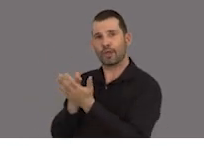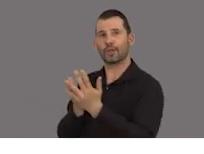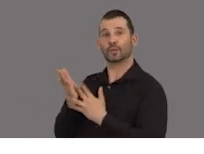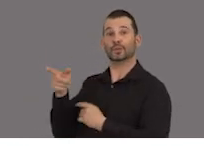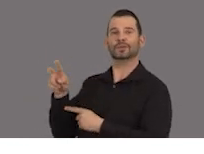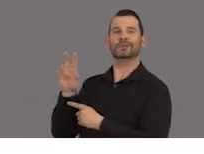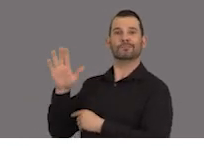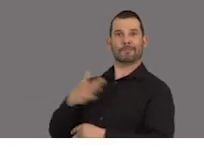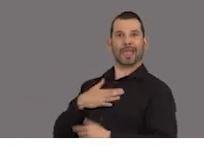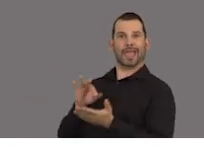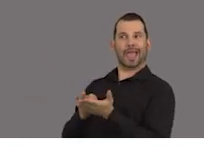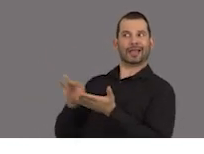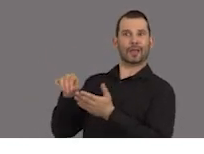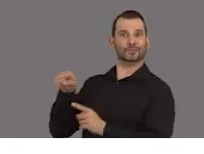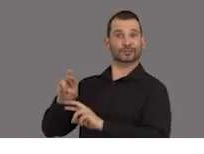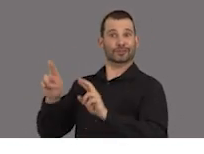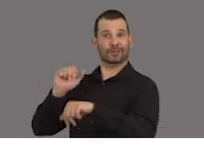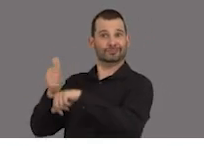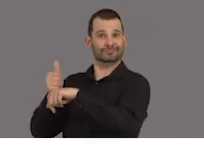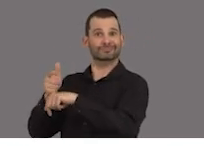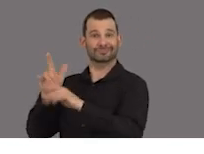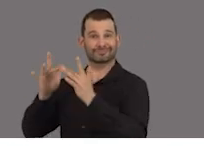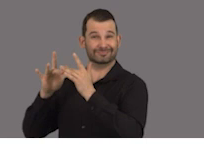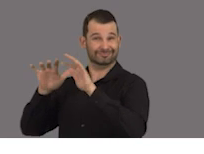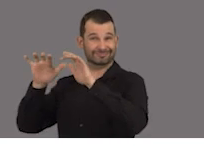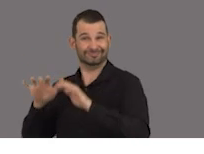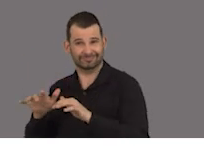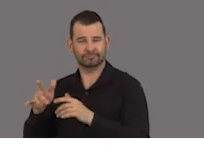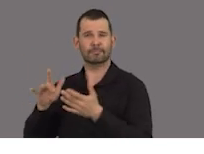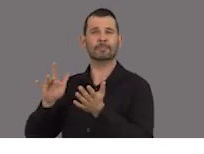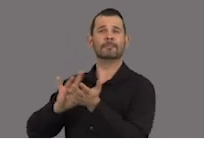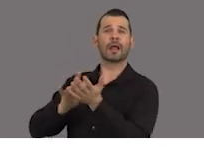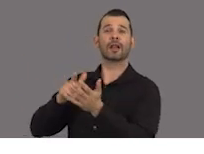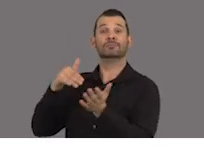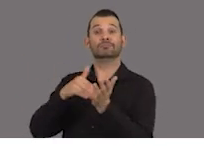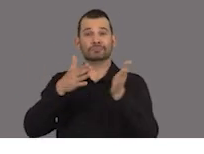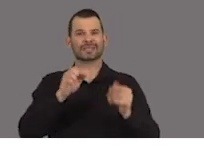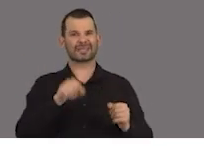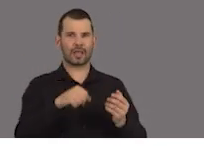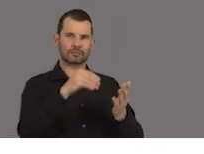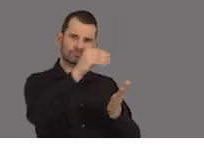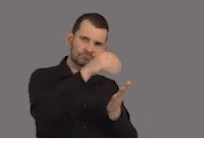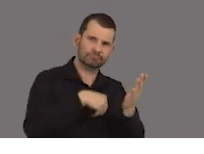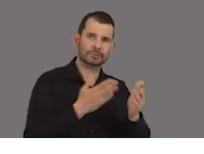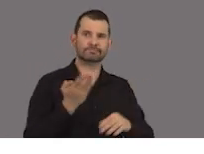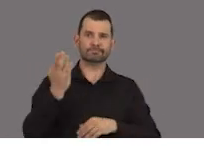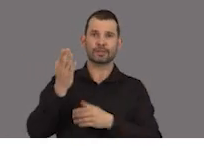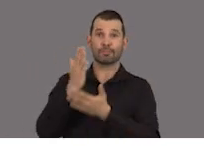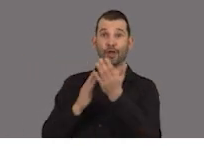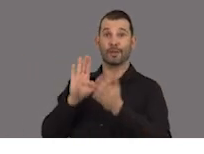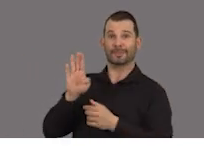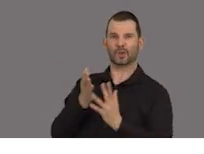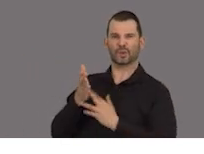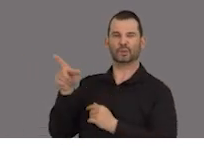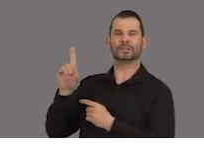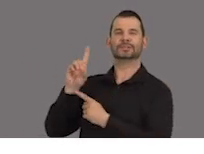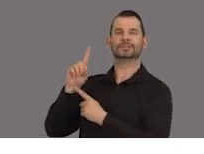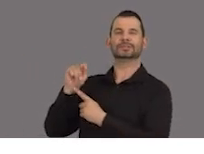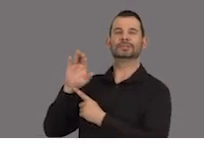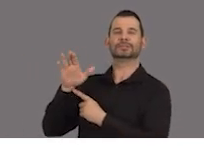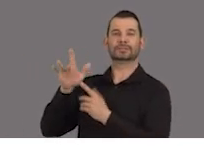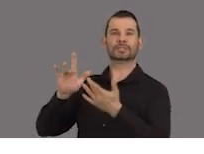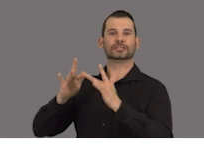Applicants can complete Part A via My Account. Medical practitioners can complete and submit Part B through